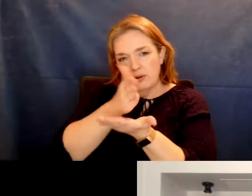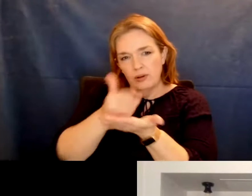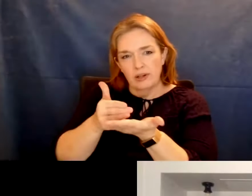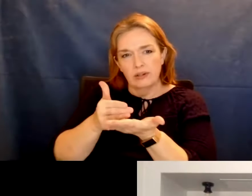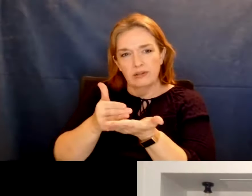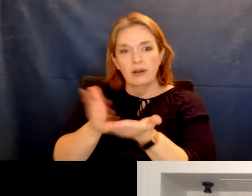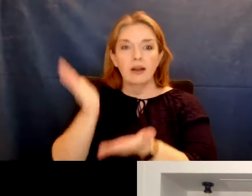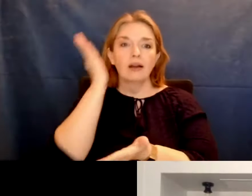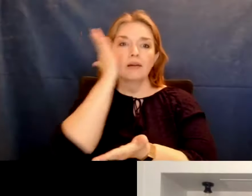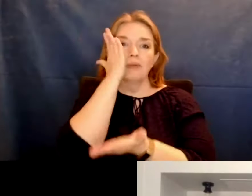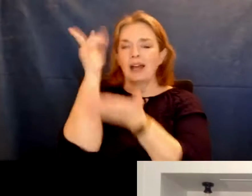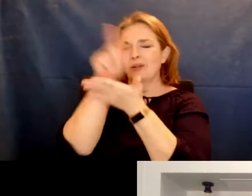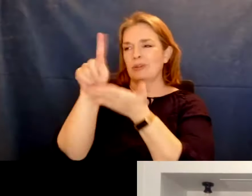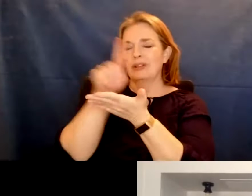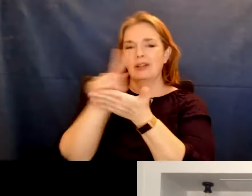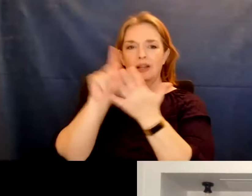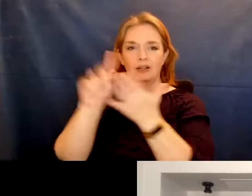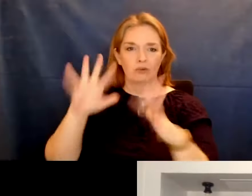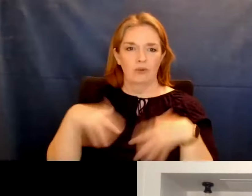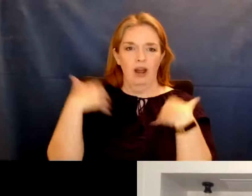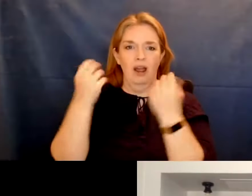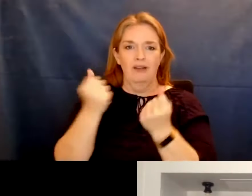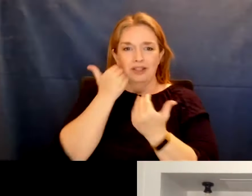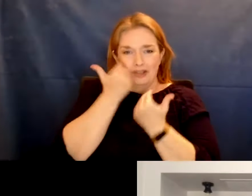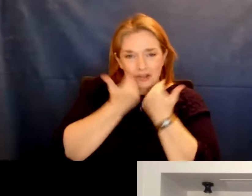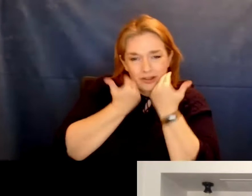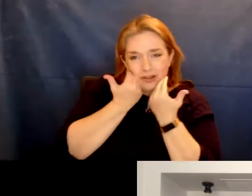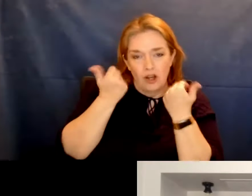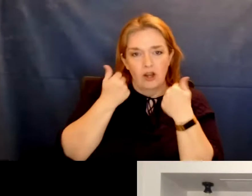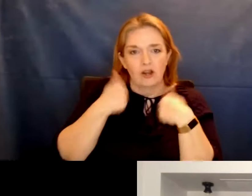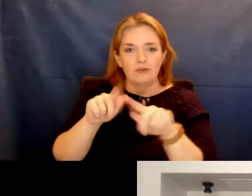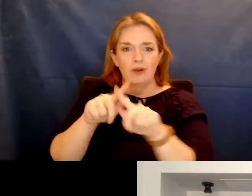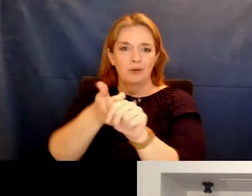A bed by weeks reviving shy treads far trying abstain.